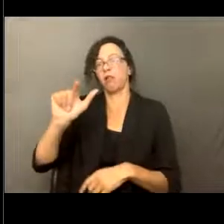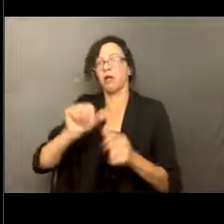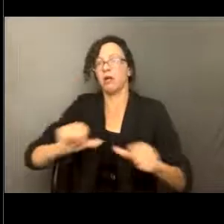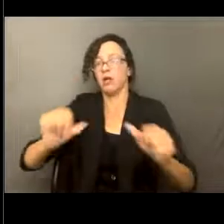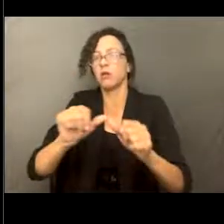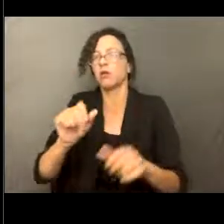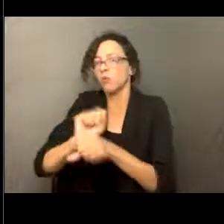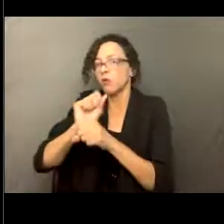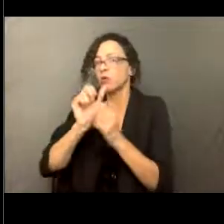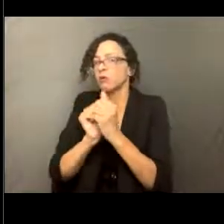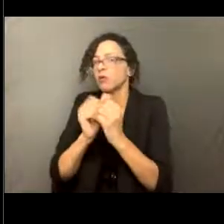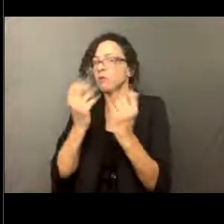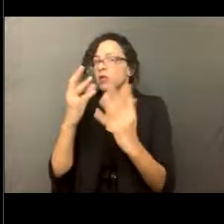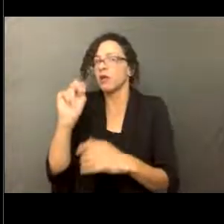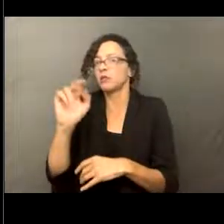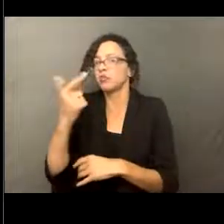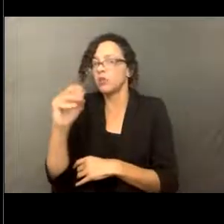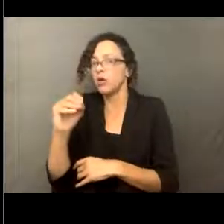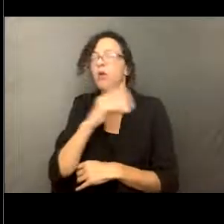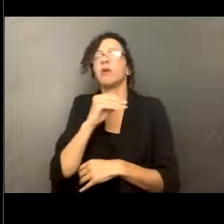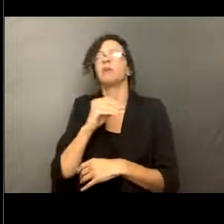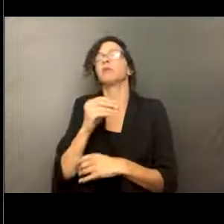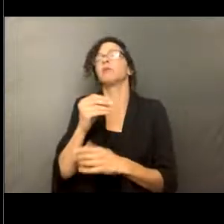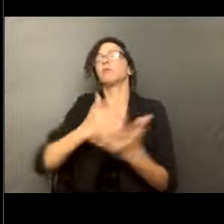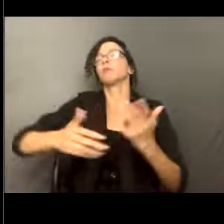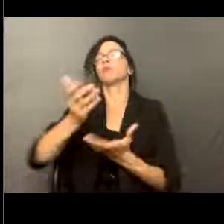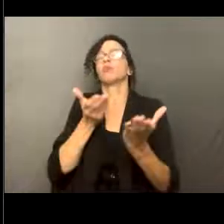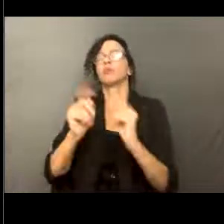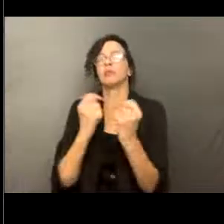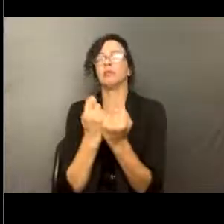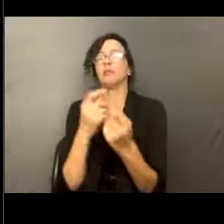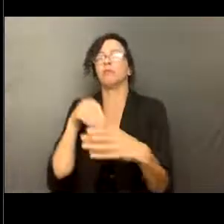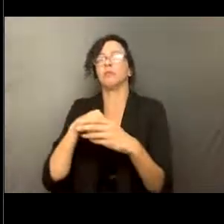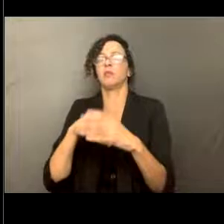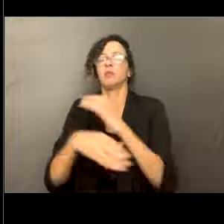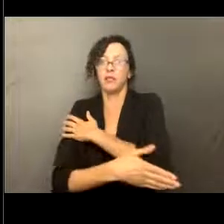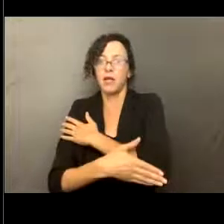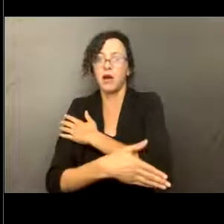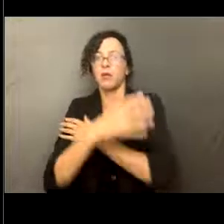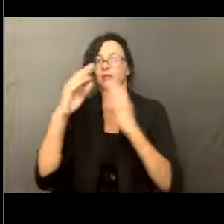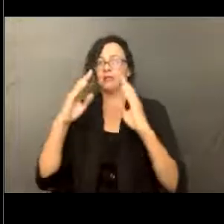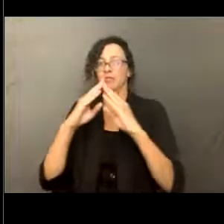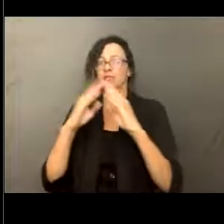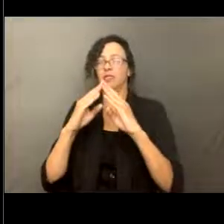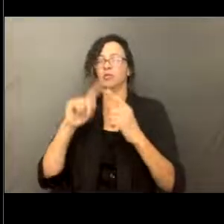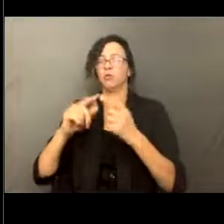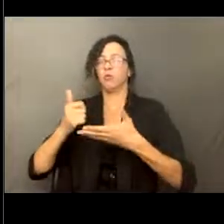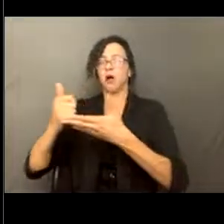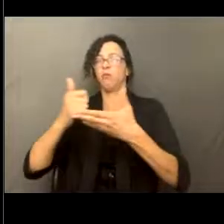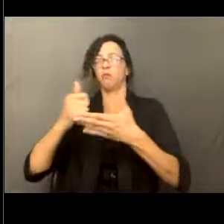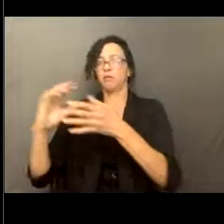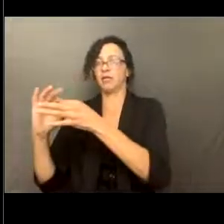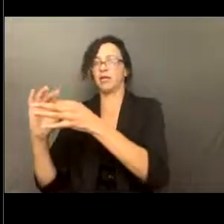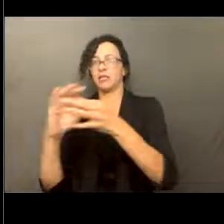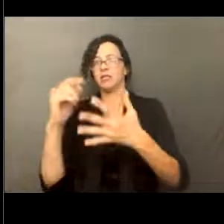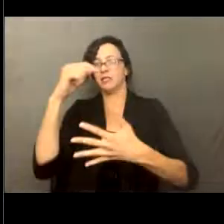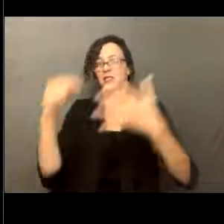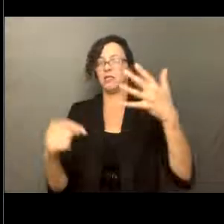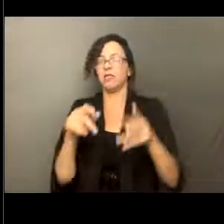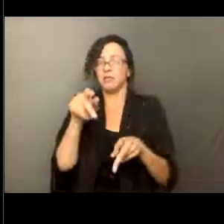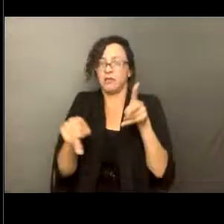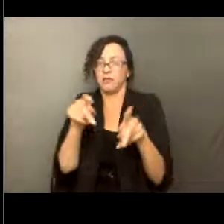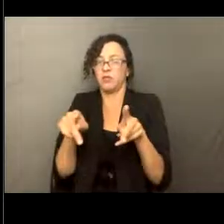service teams that are out there with the county and the city to help connect these individuals to